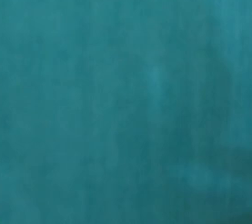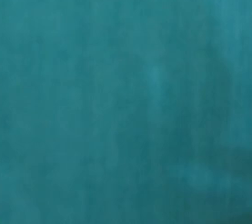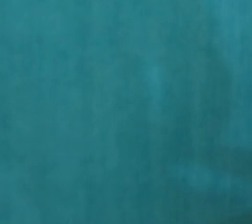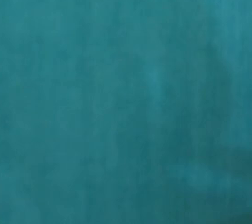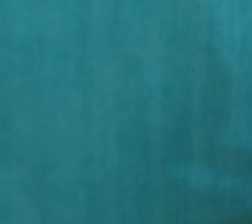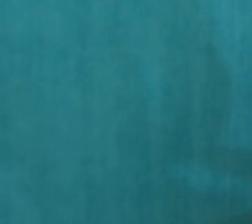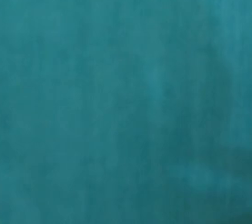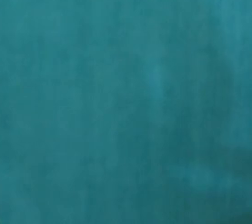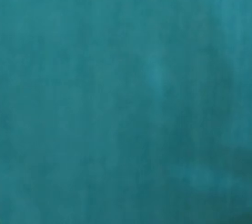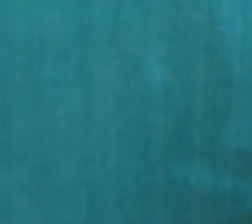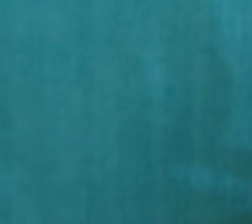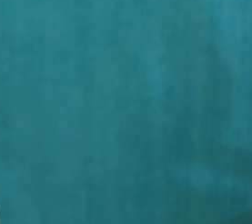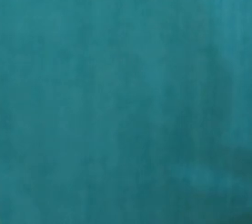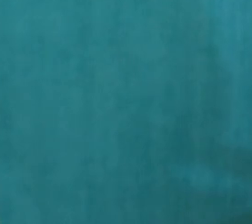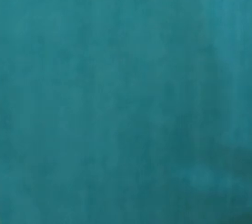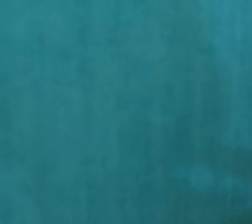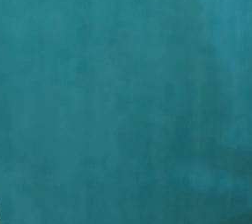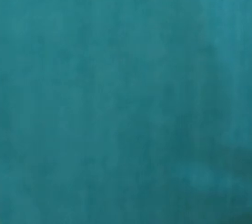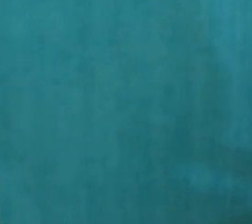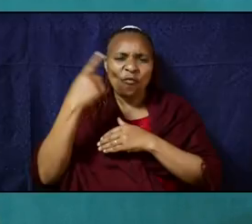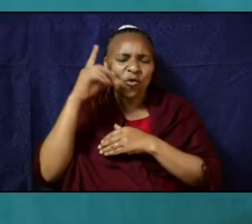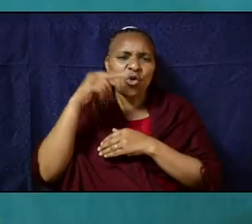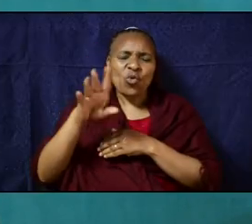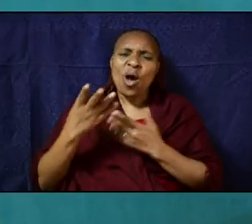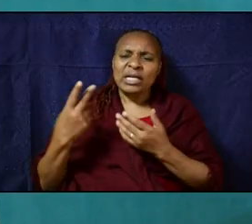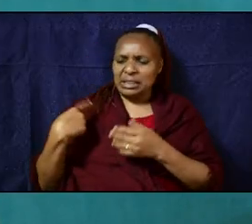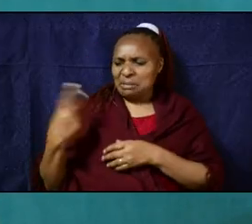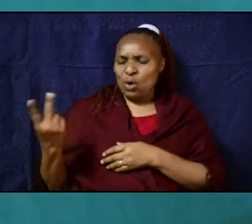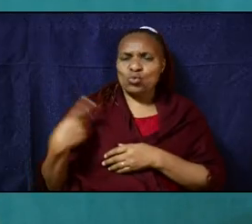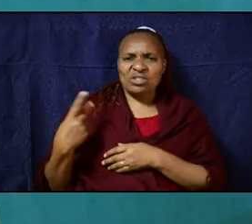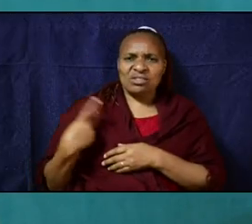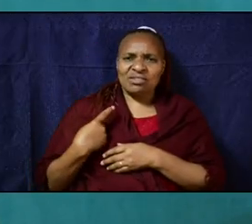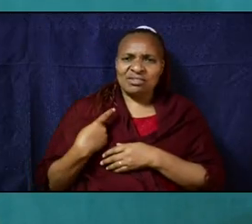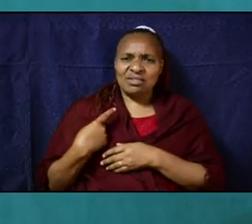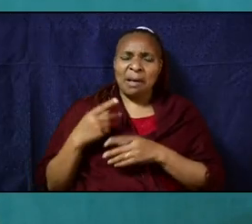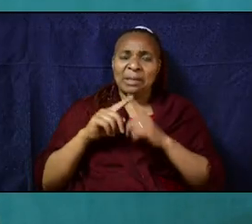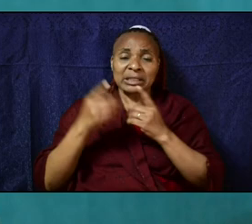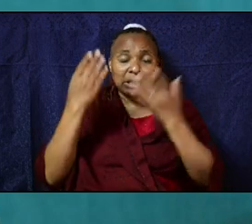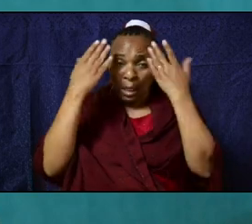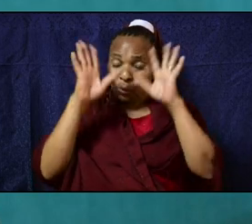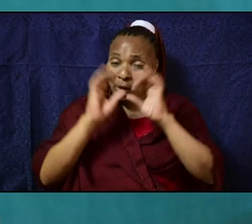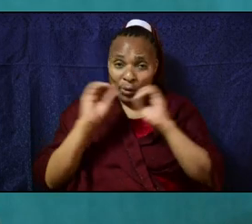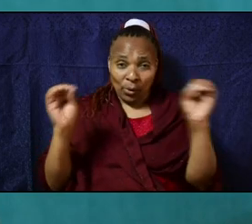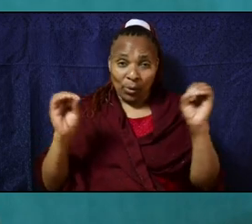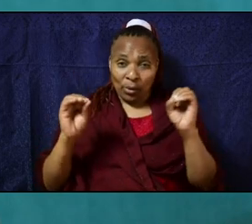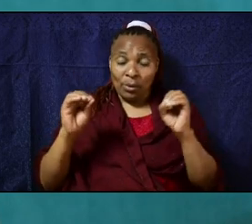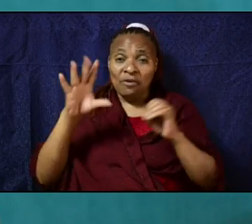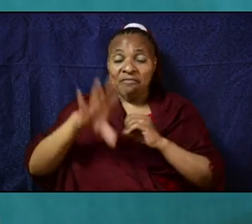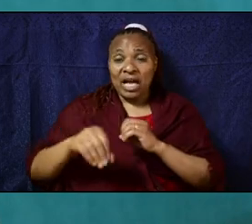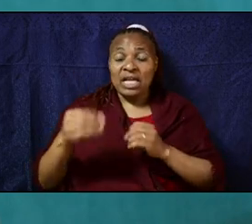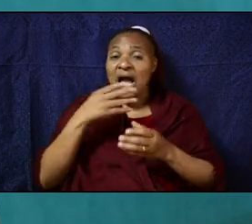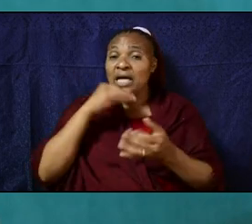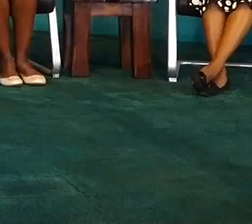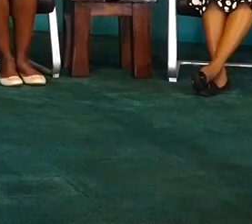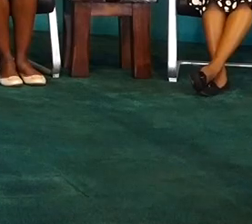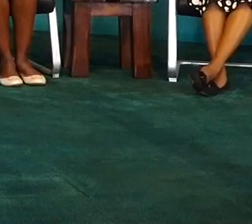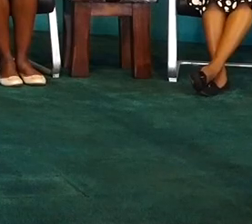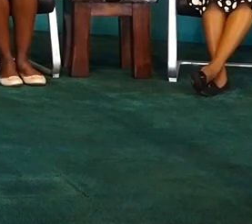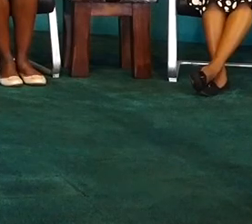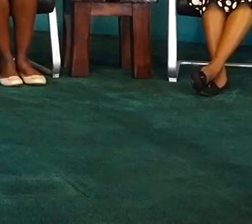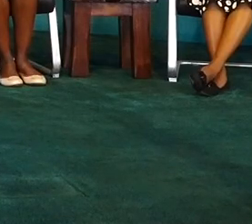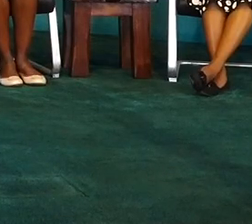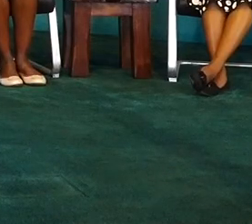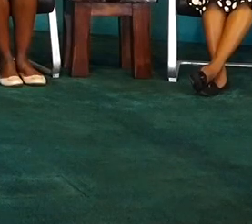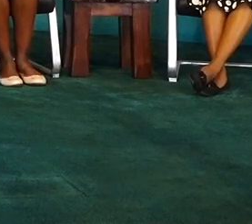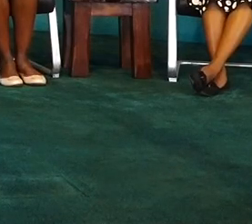beyond for your spouse or just an ordinary person, and you might never know. you can find a husband. Yeah, true.